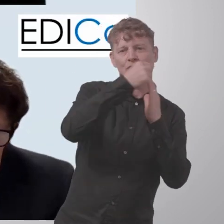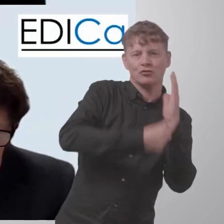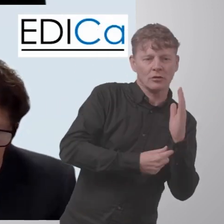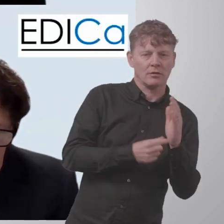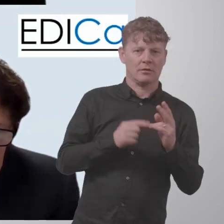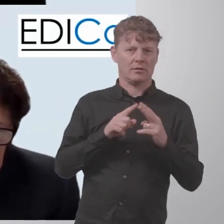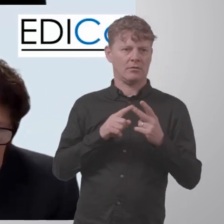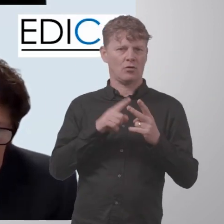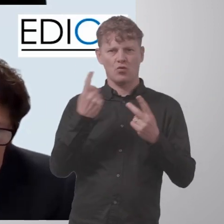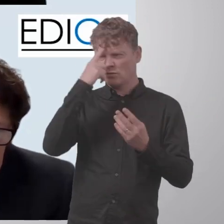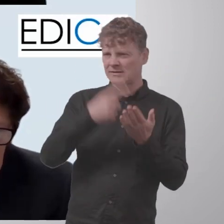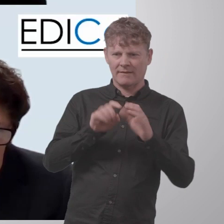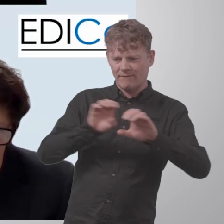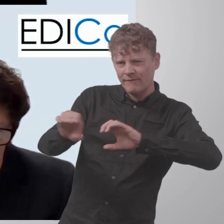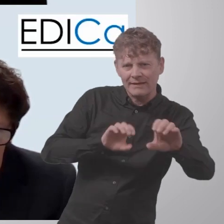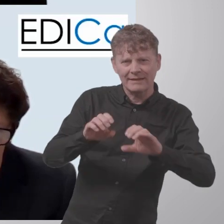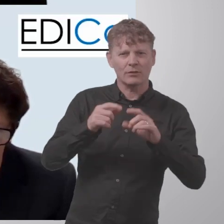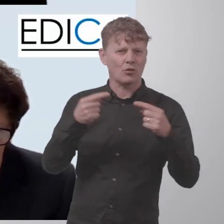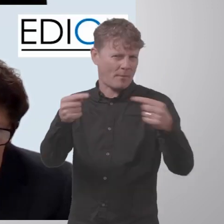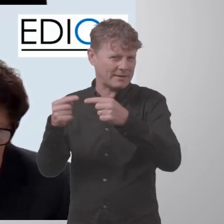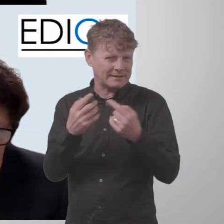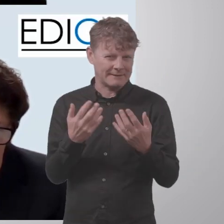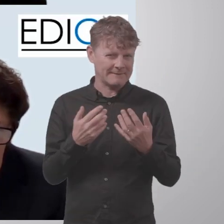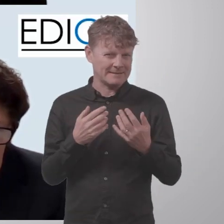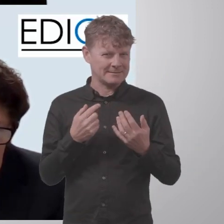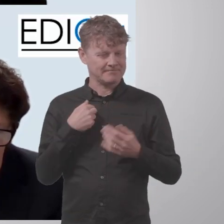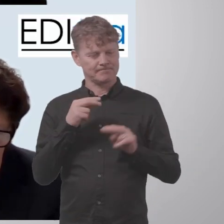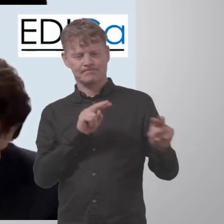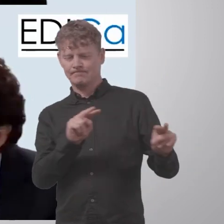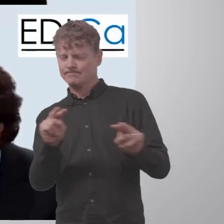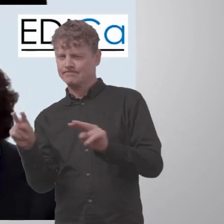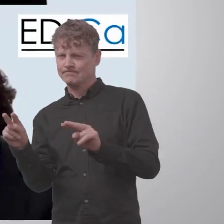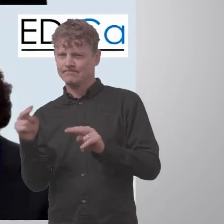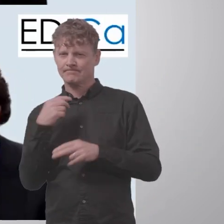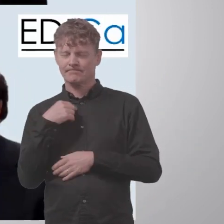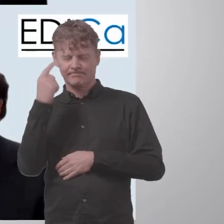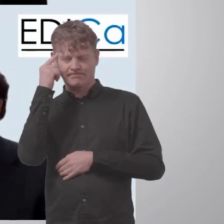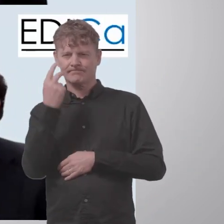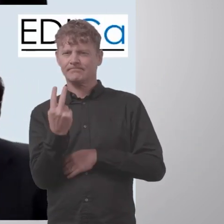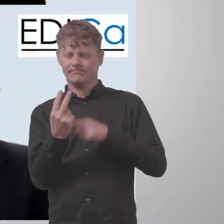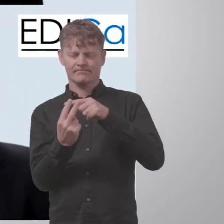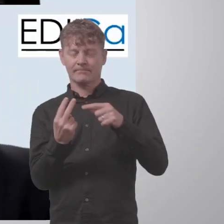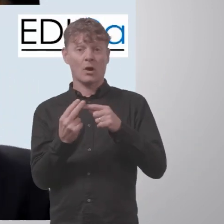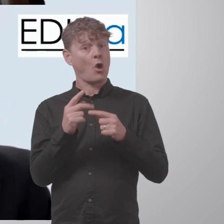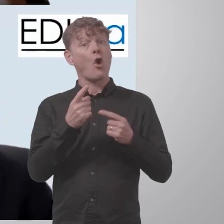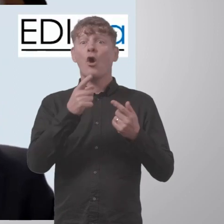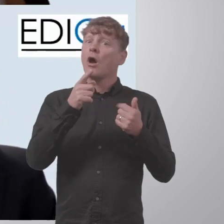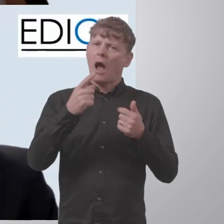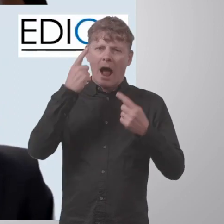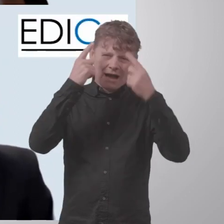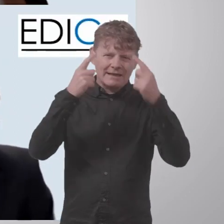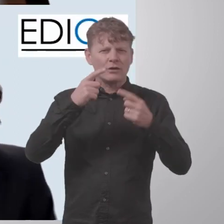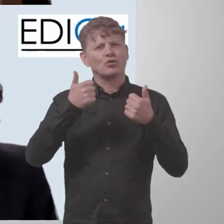two things. One, that on one level, of course, it's the quality of the ideas and the thinking that matters. It has to be about excellence.